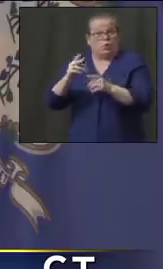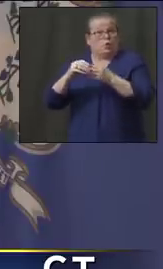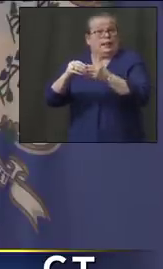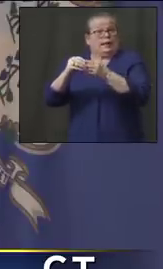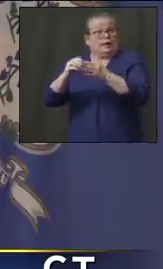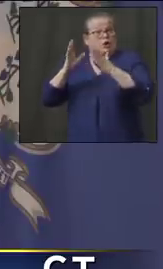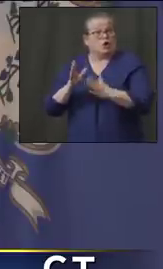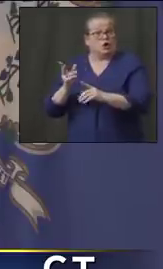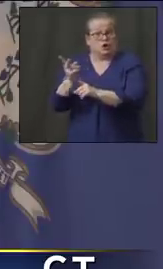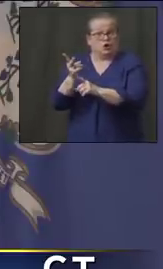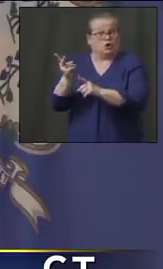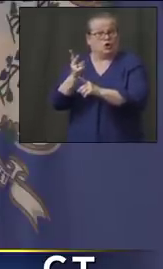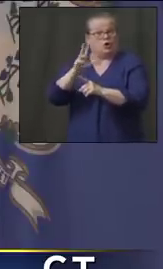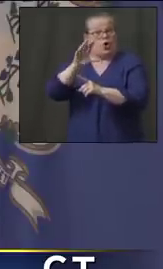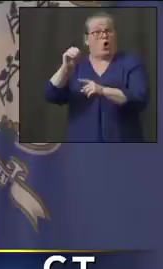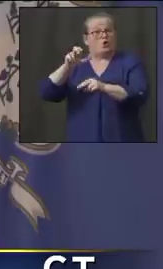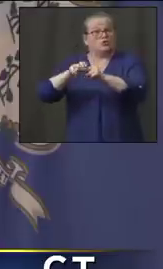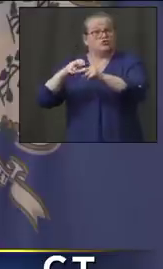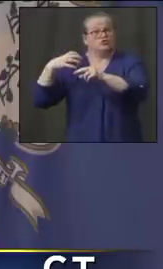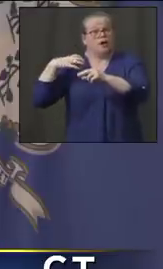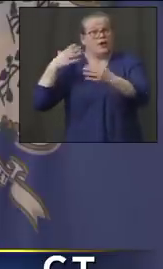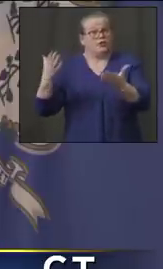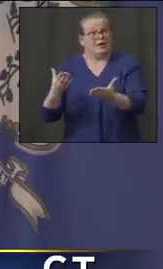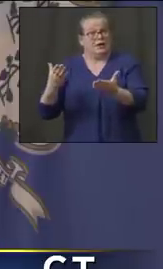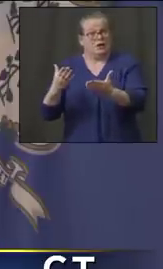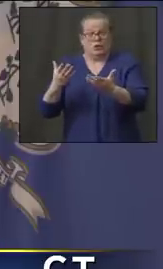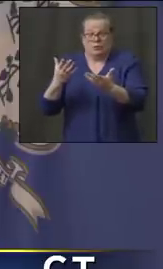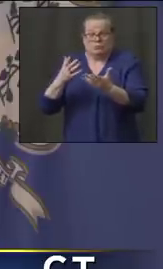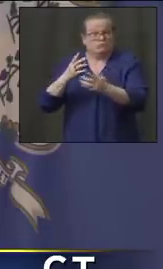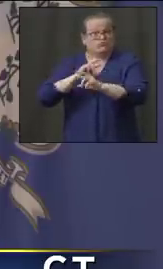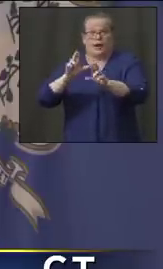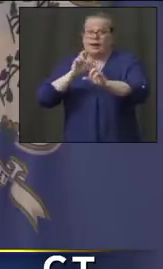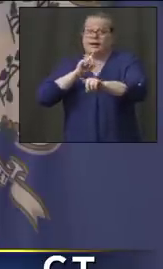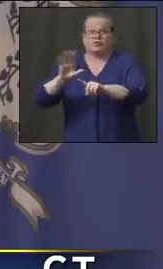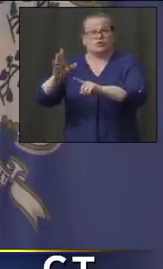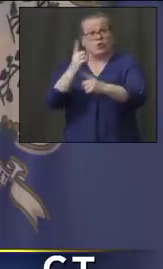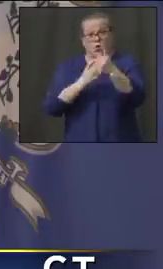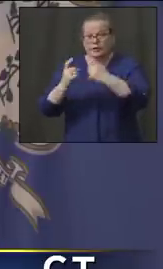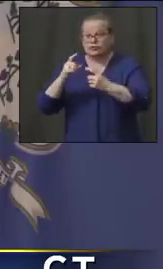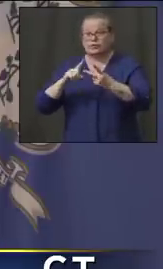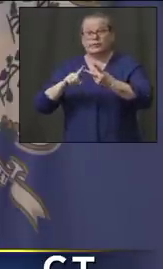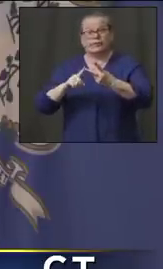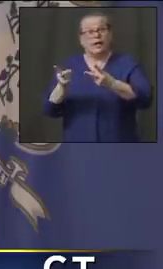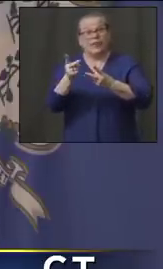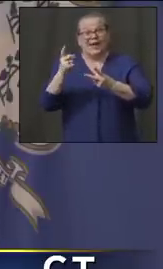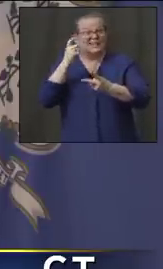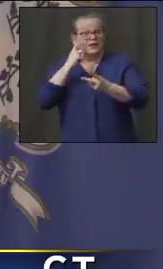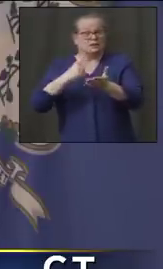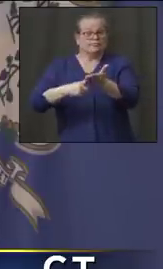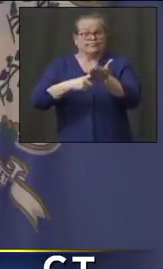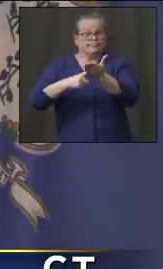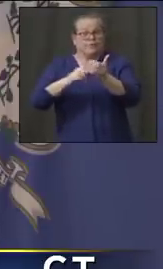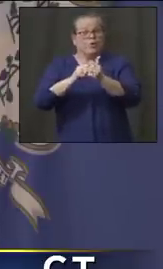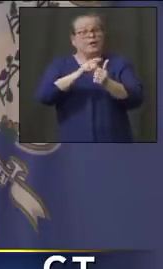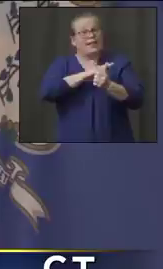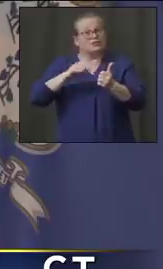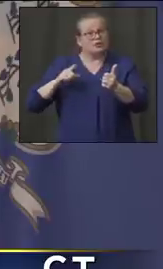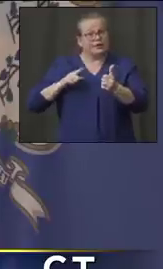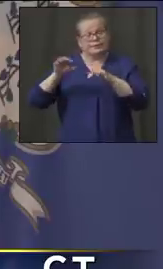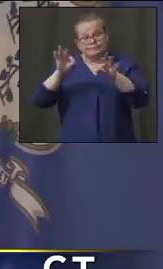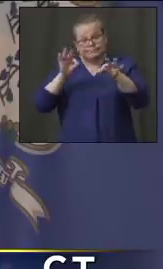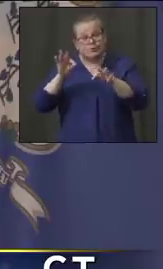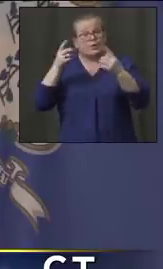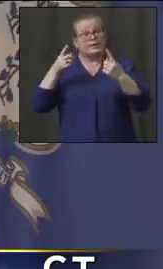some duration, and we'll do this more frequently as is needed. But I just really got to thank you guys. You put